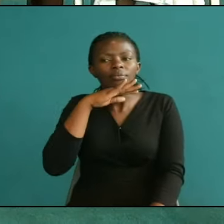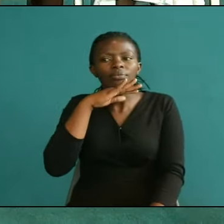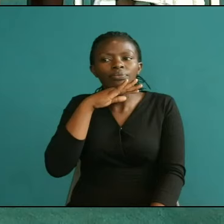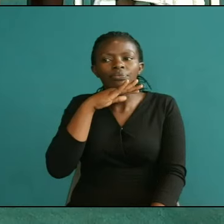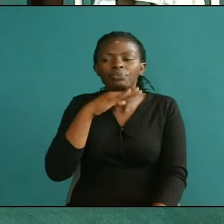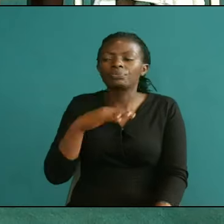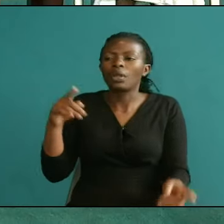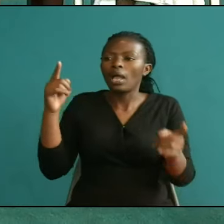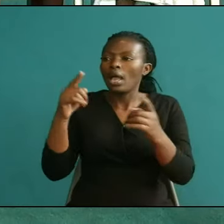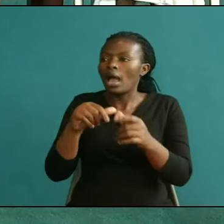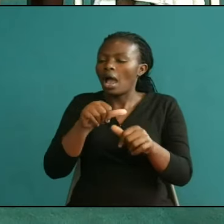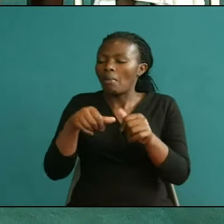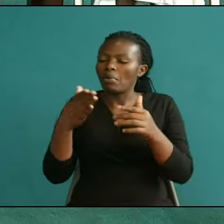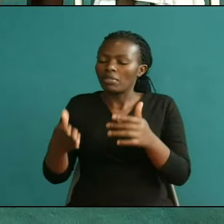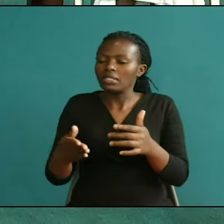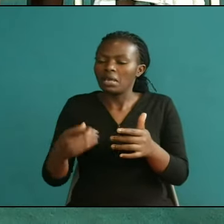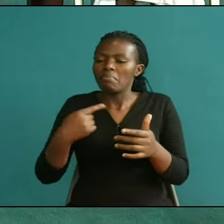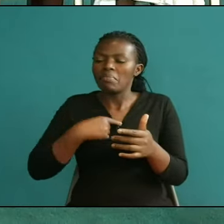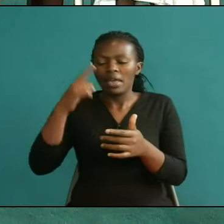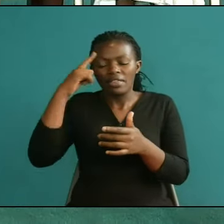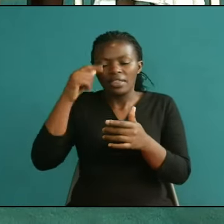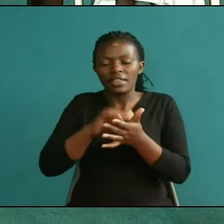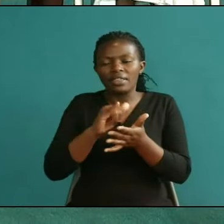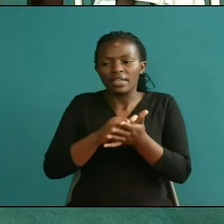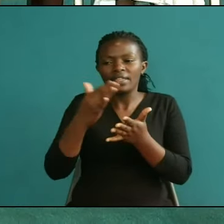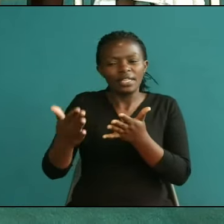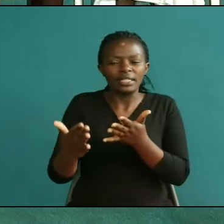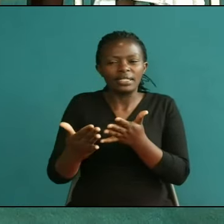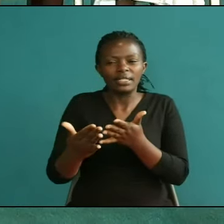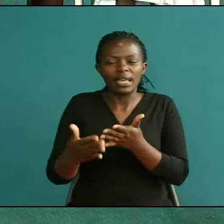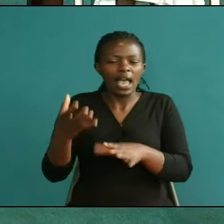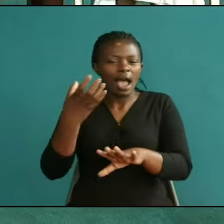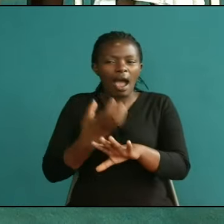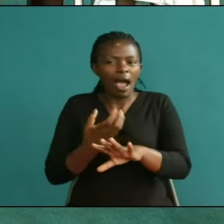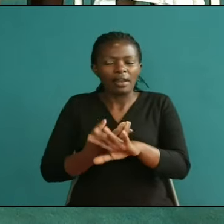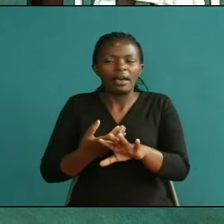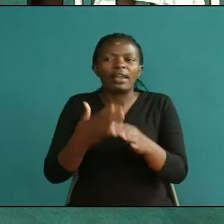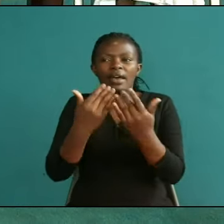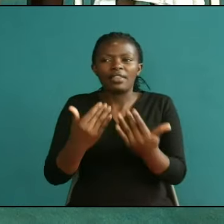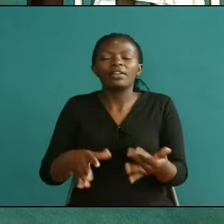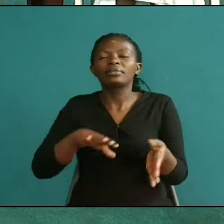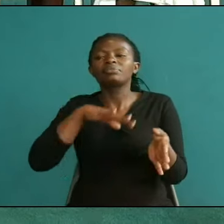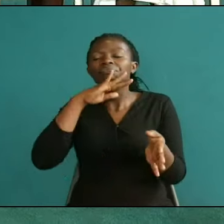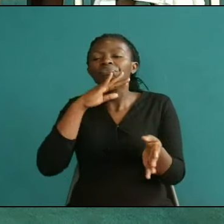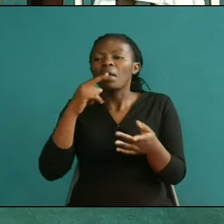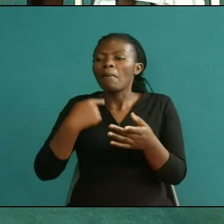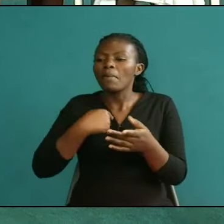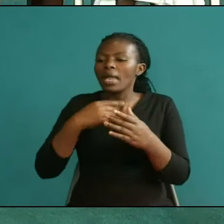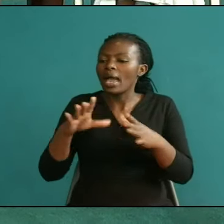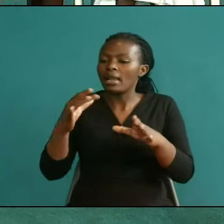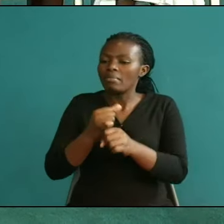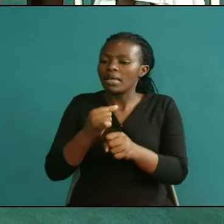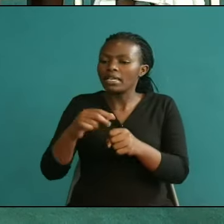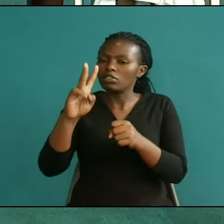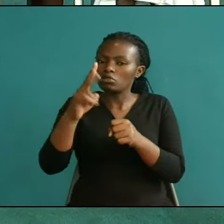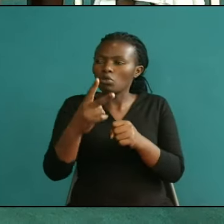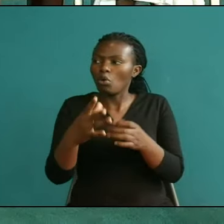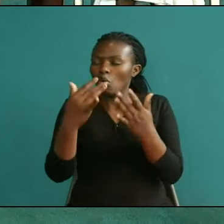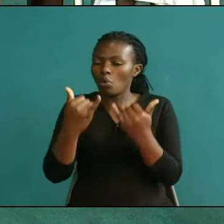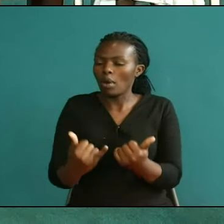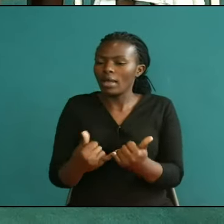hard thing, so I will rate this as a 2. I will rate this as a 2 because this is somebody who you've been close